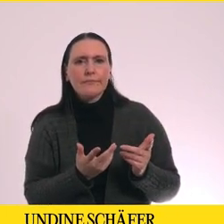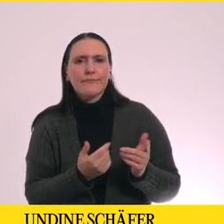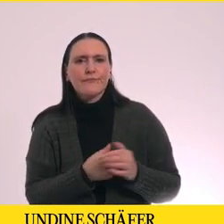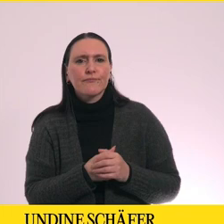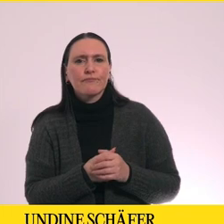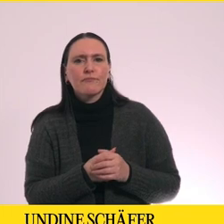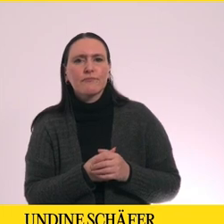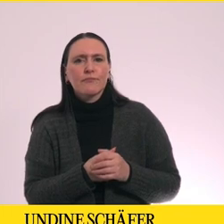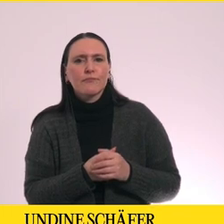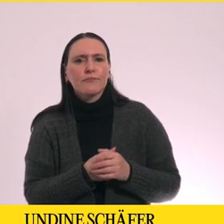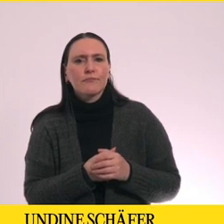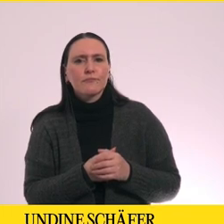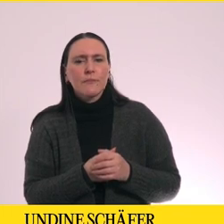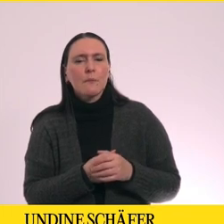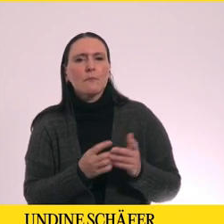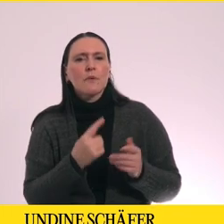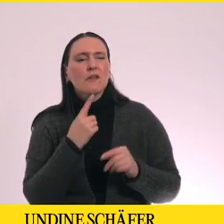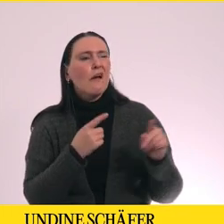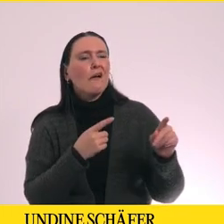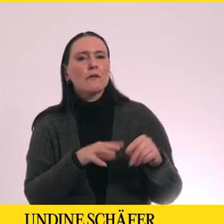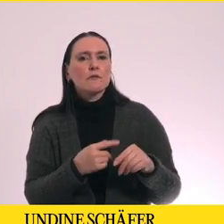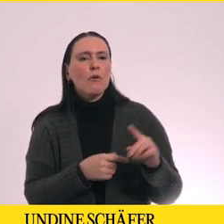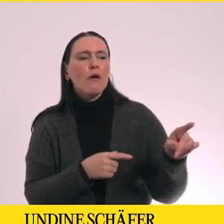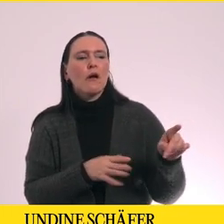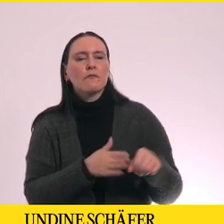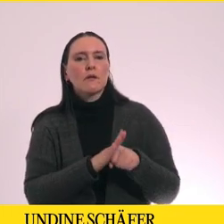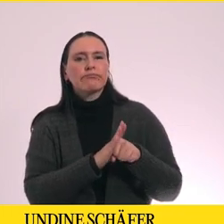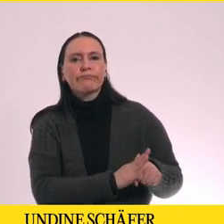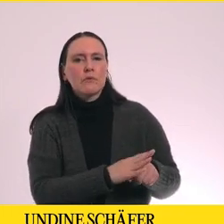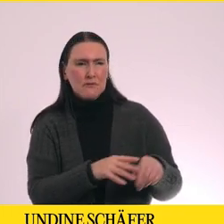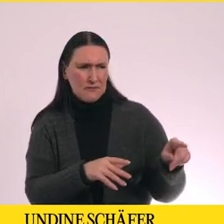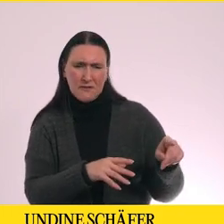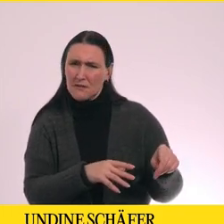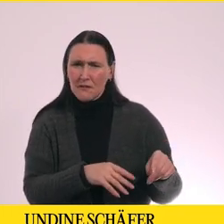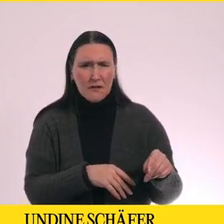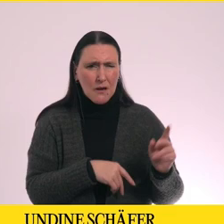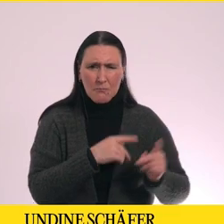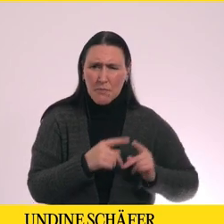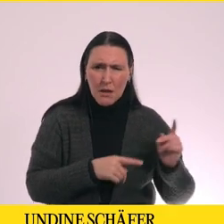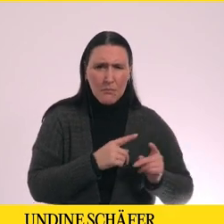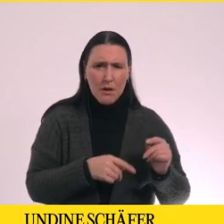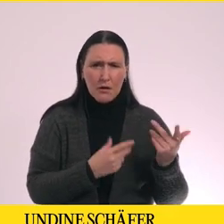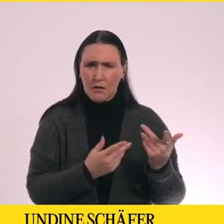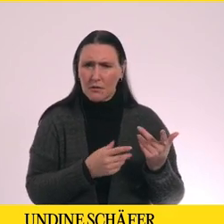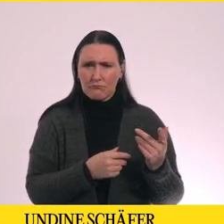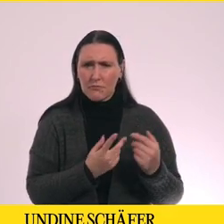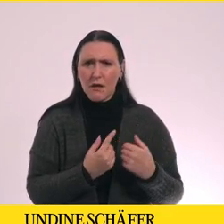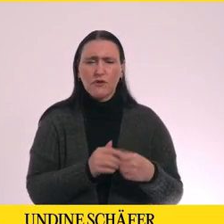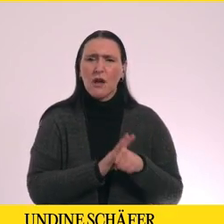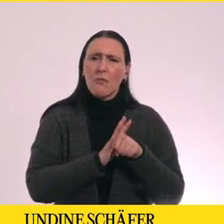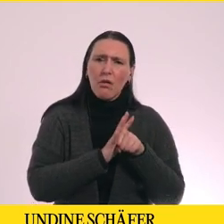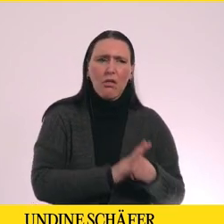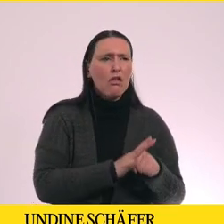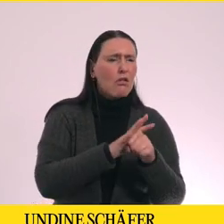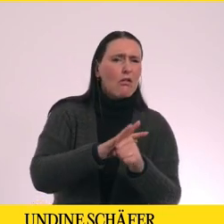It's actually hard, because if people have been victimized over and over and have started to, you know, they have